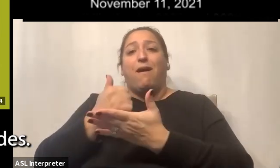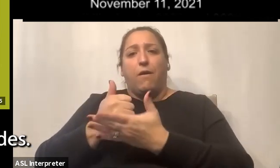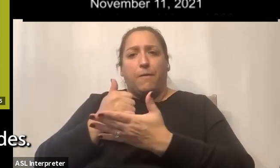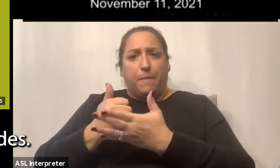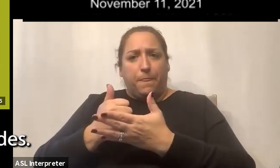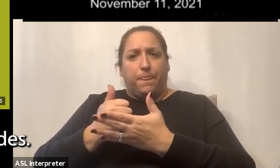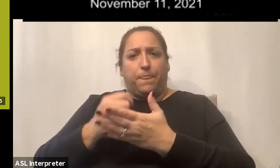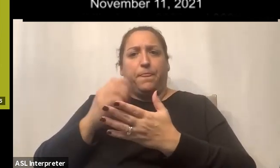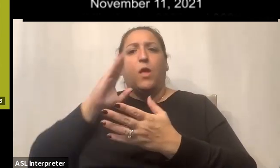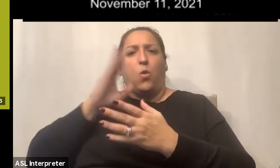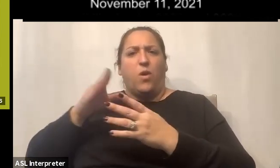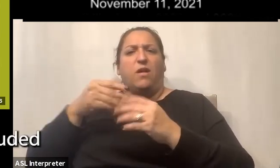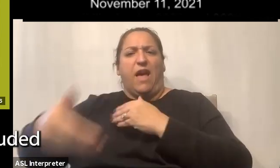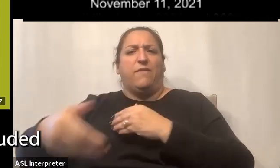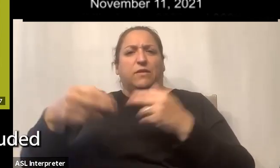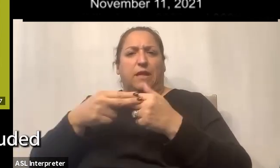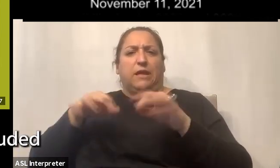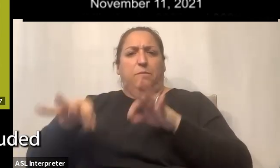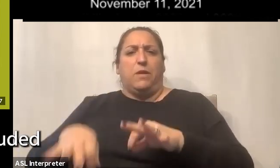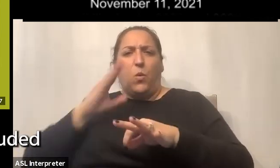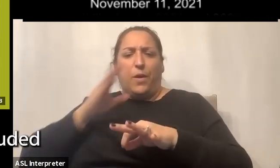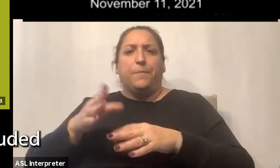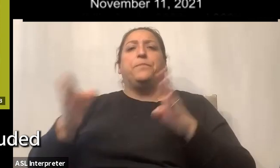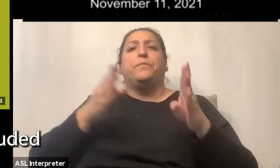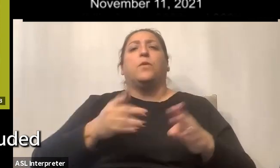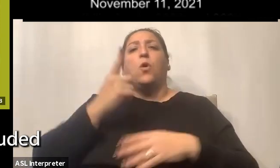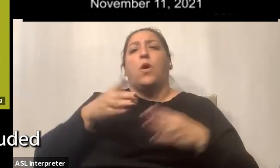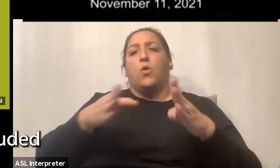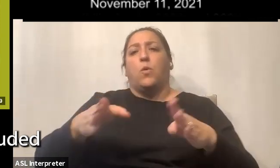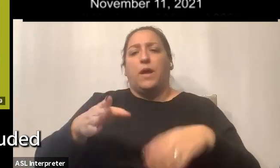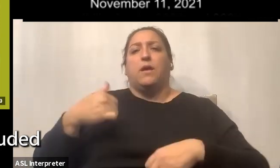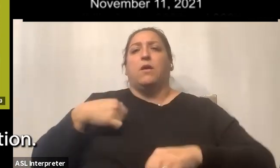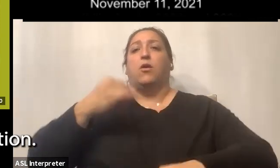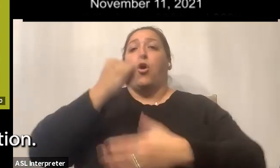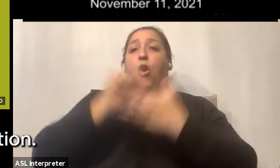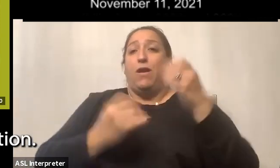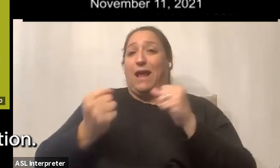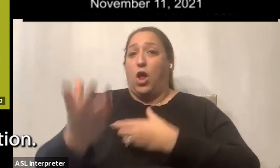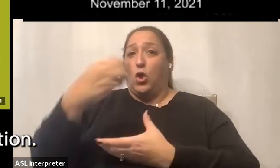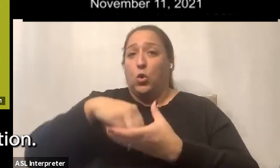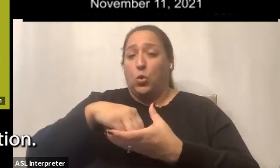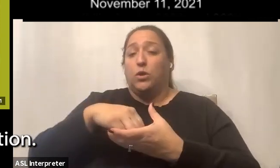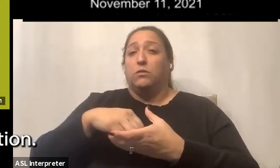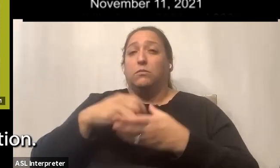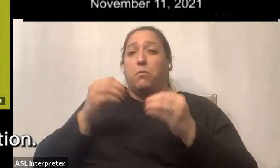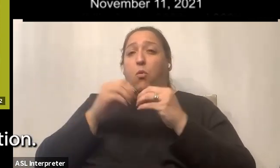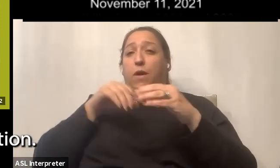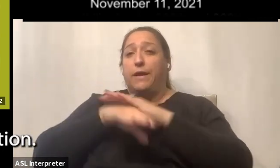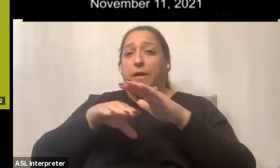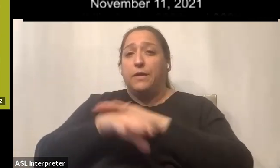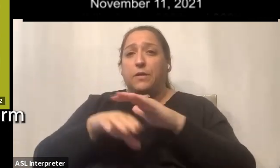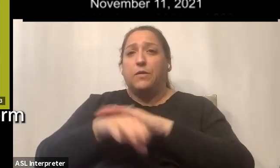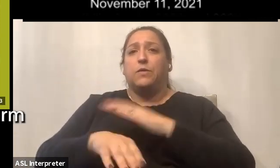the further slides. So one of the ways art can be included to make science more accessible is through data